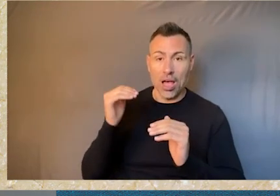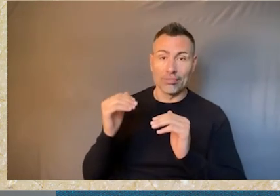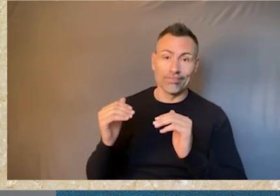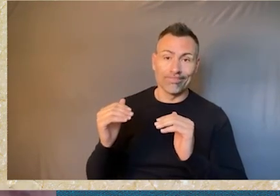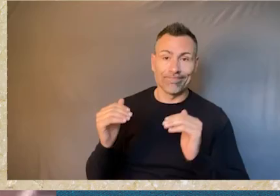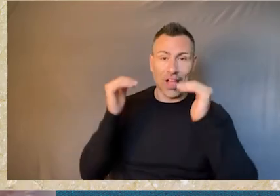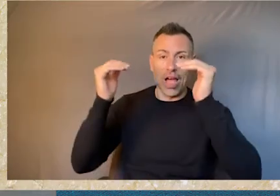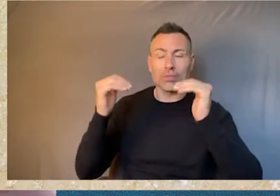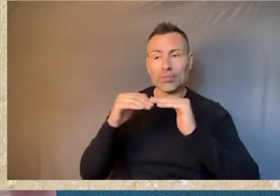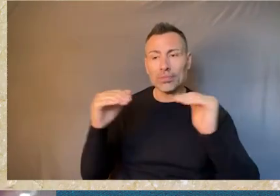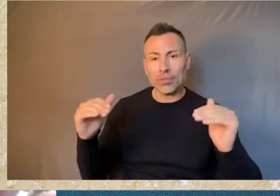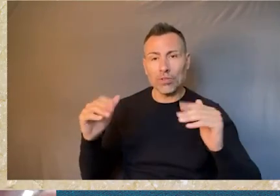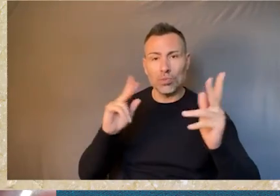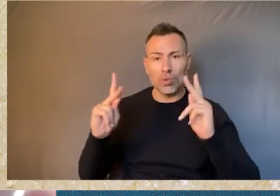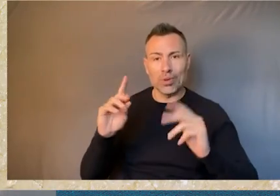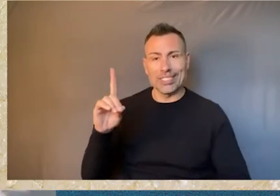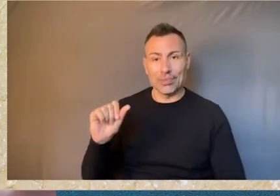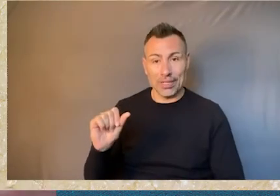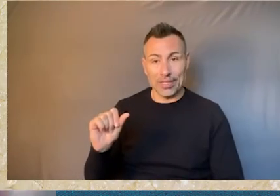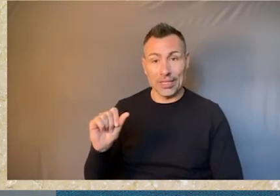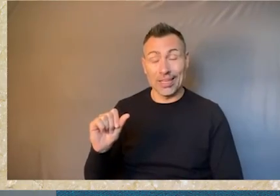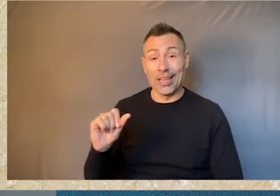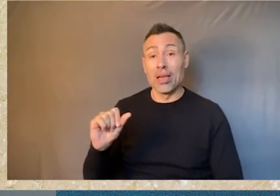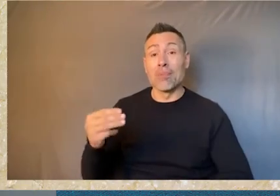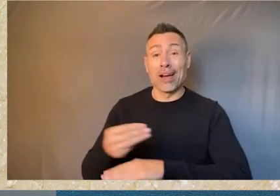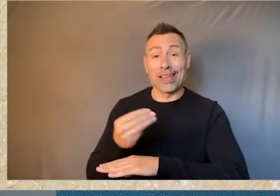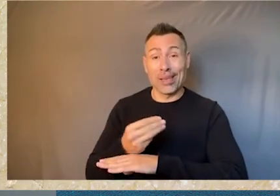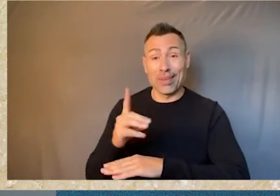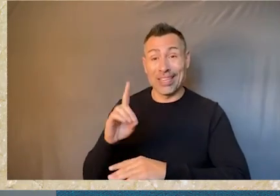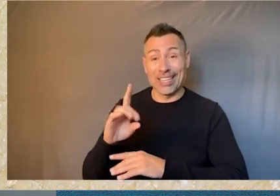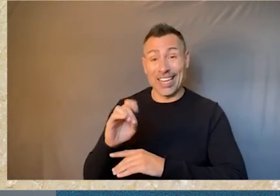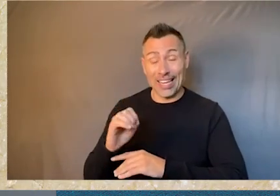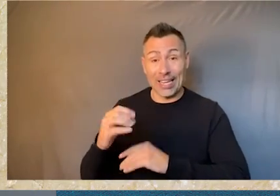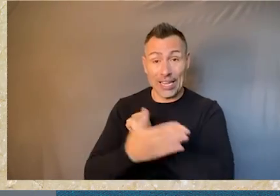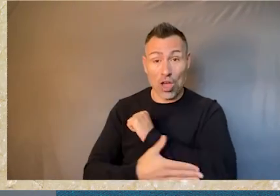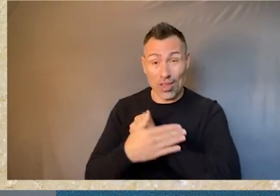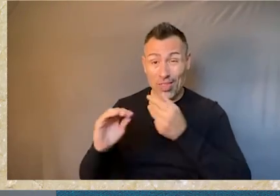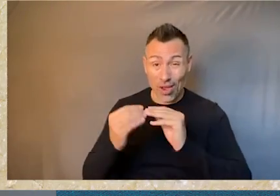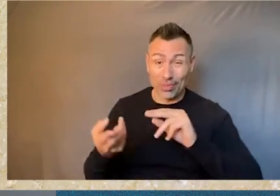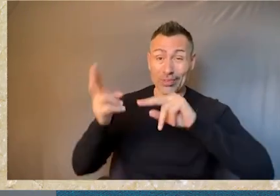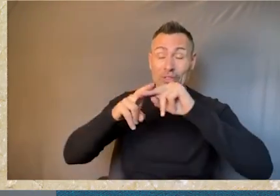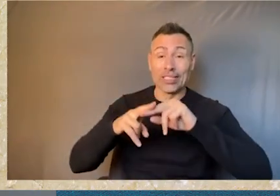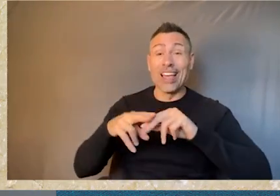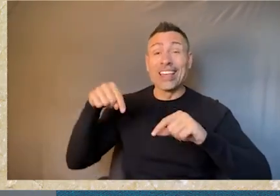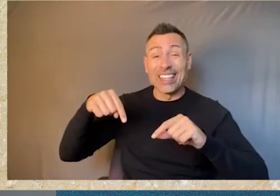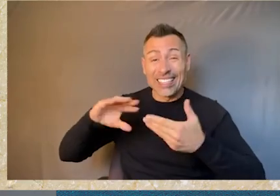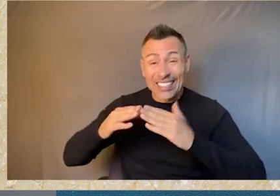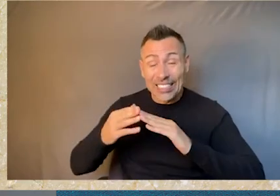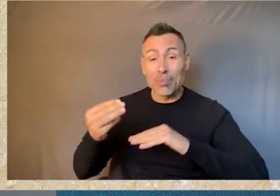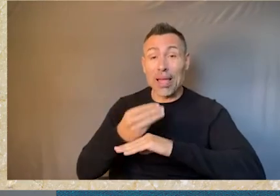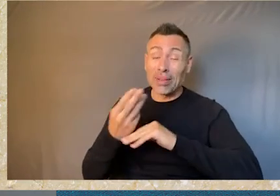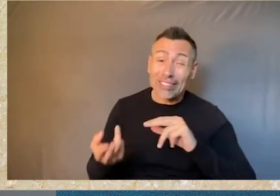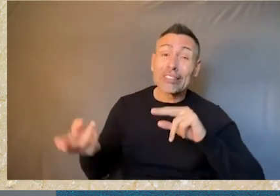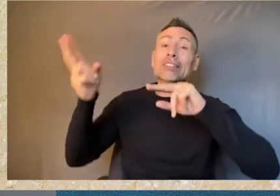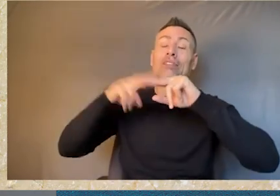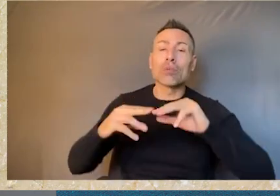with disabilities. Miami-Dade County, the number goes up, and in the city of Miami, it goes up even more. So the reason